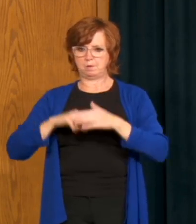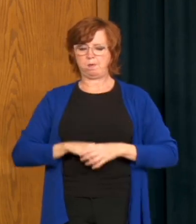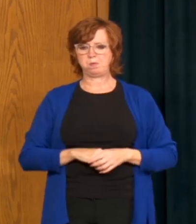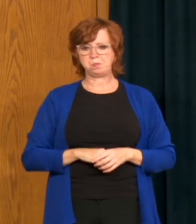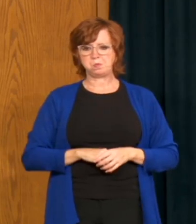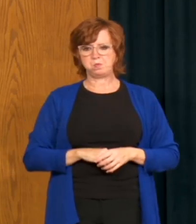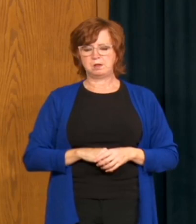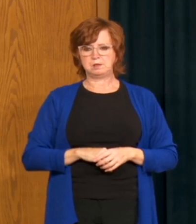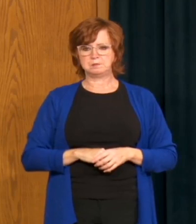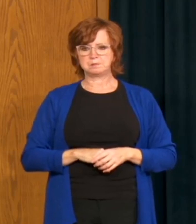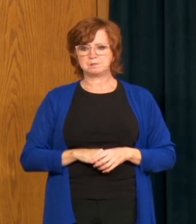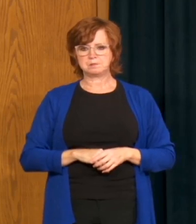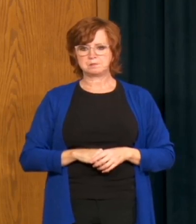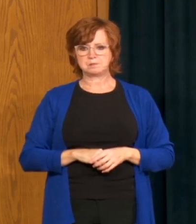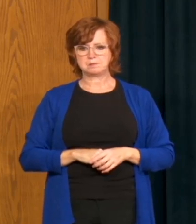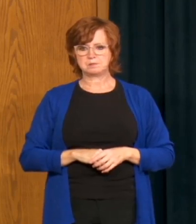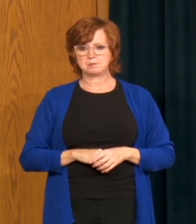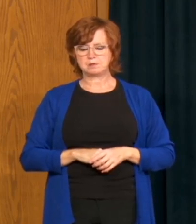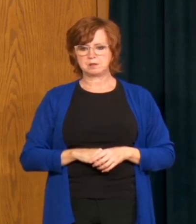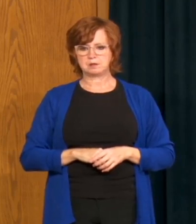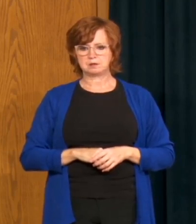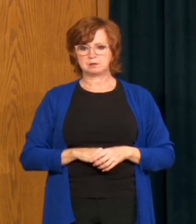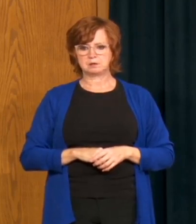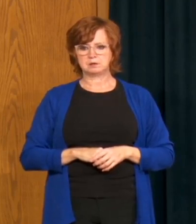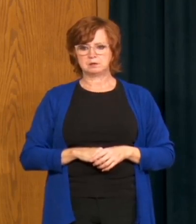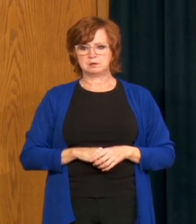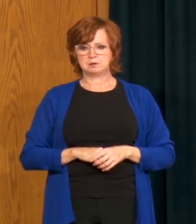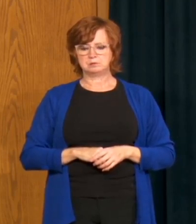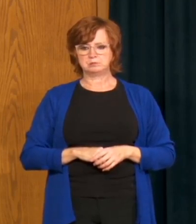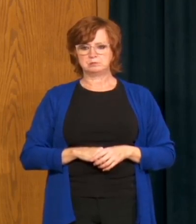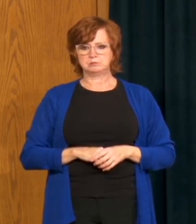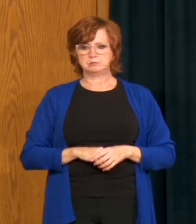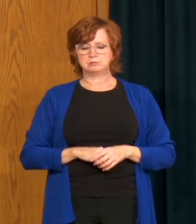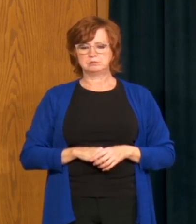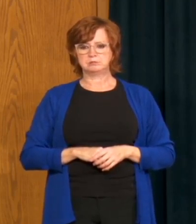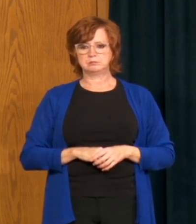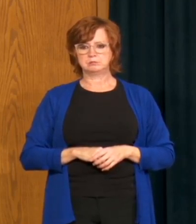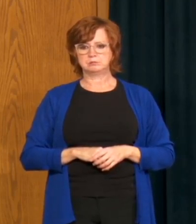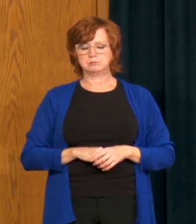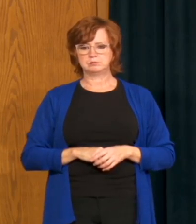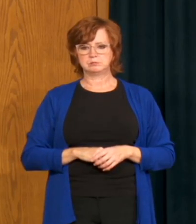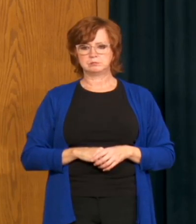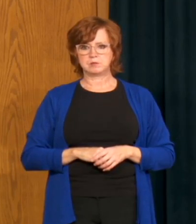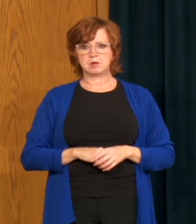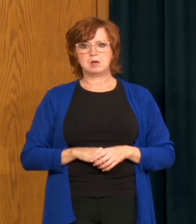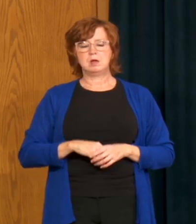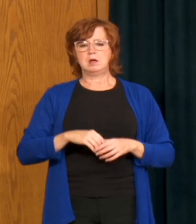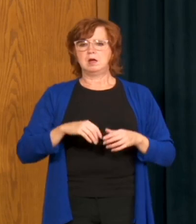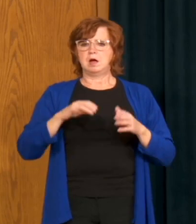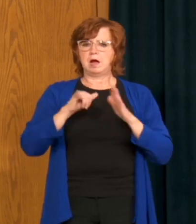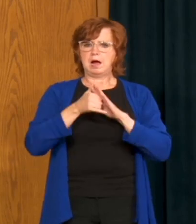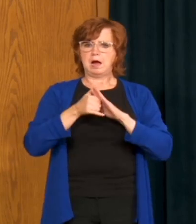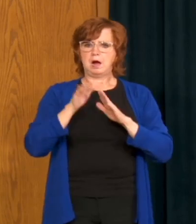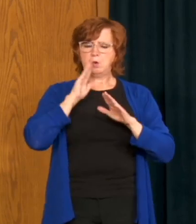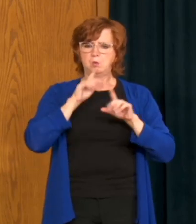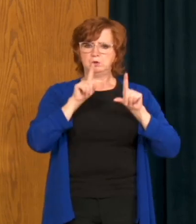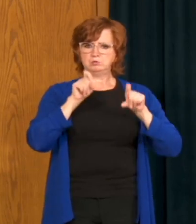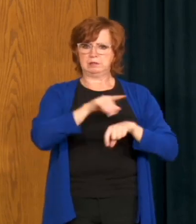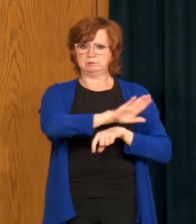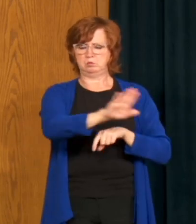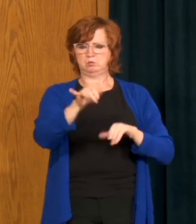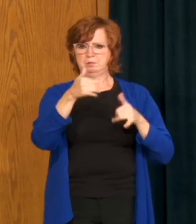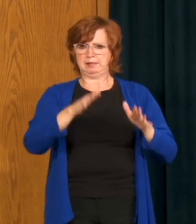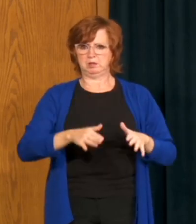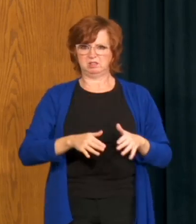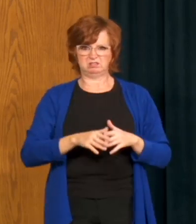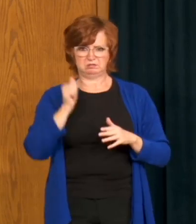testing protocols? Because you're going to bring in a lot of players from the States and other countries. Is there going to be testing every day for them, or kind of how's testing protocol work in